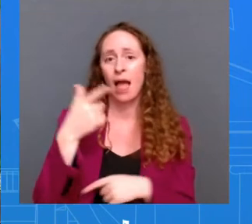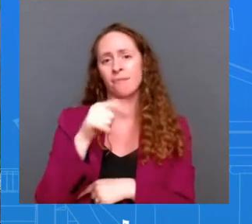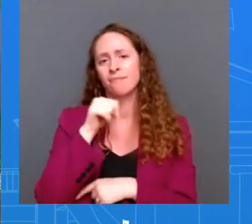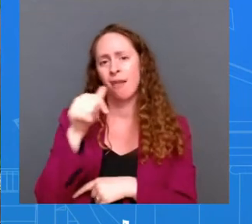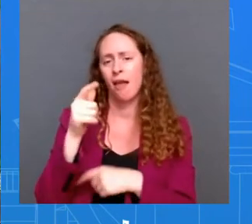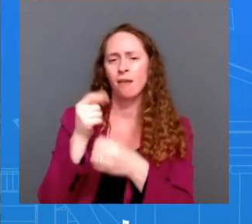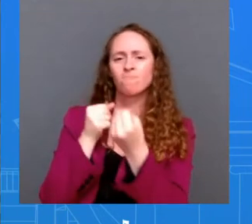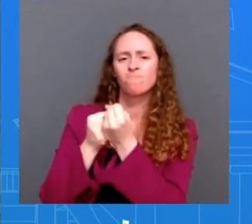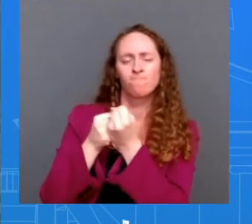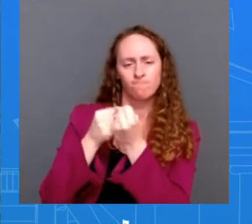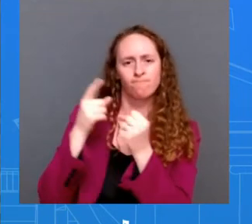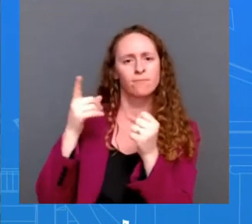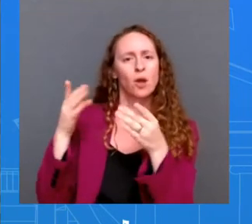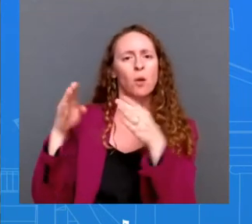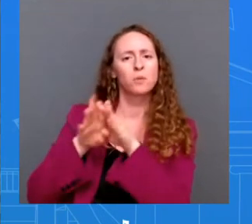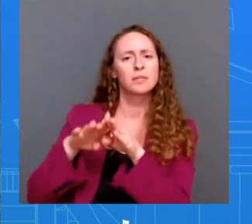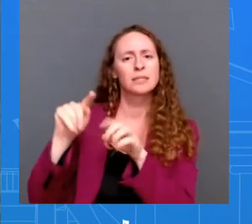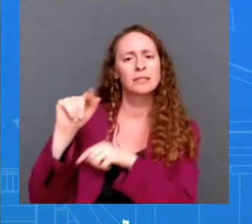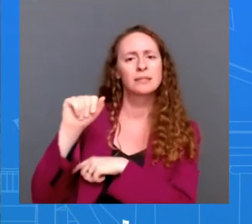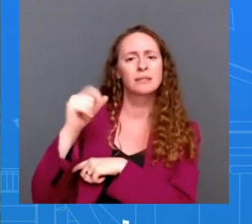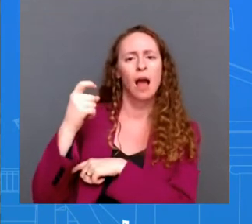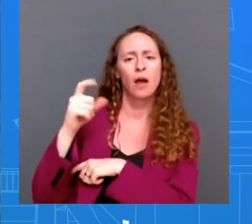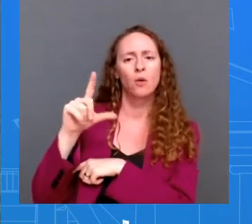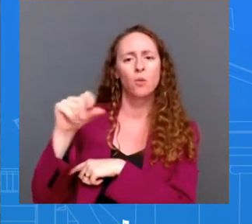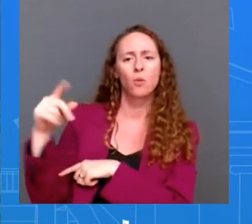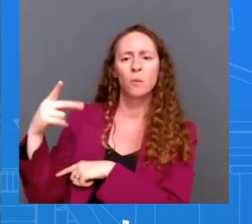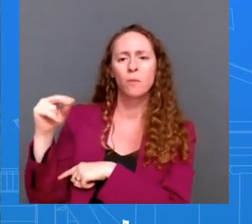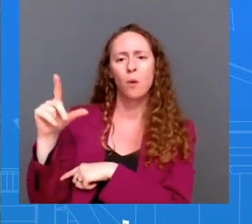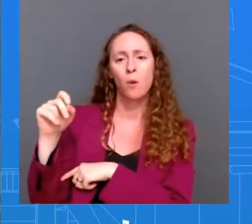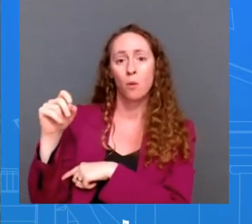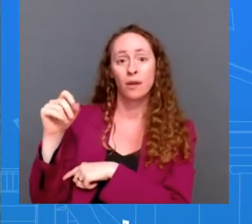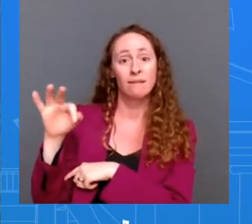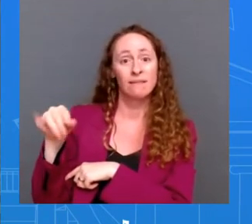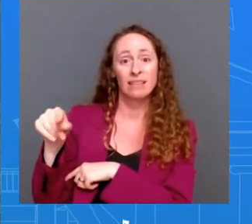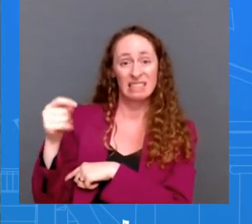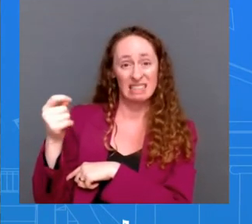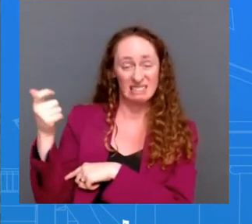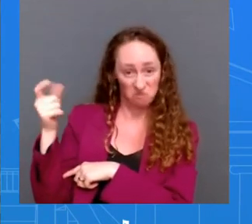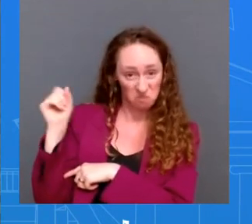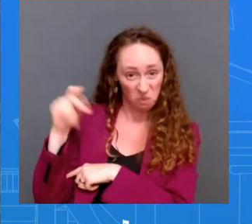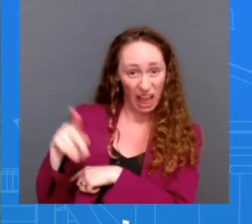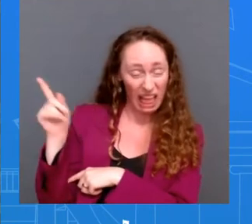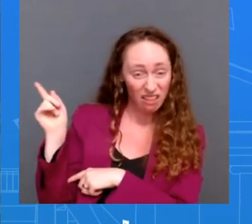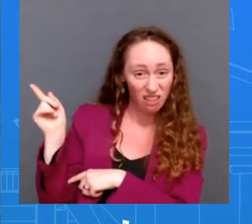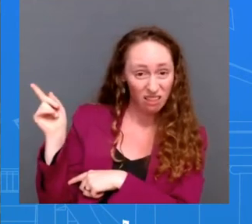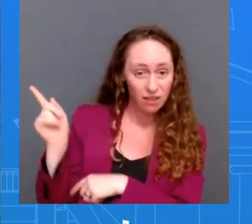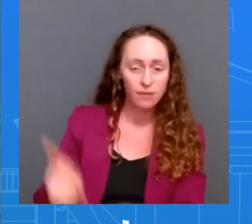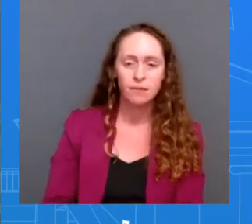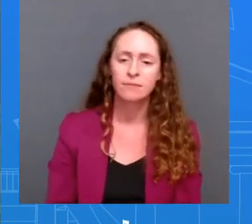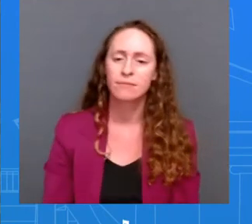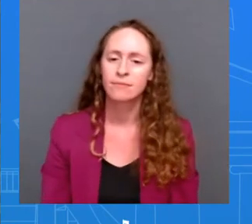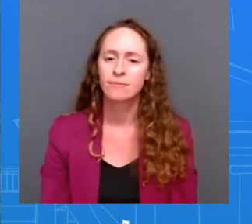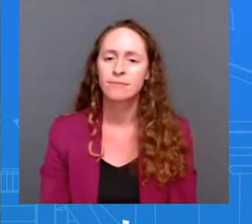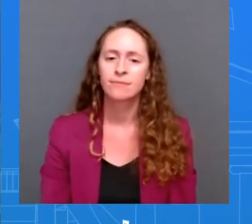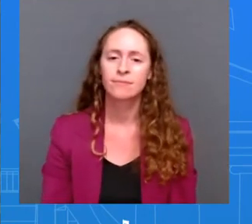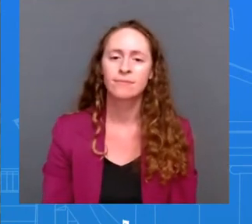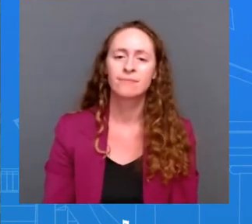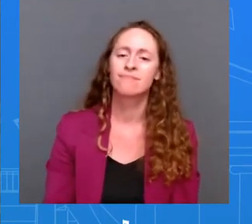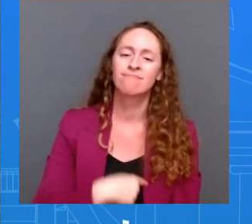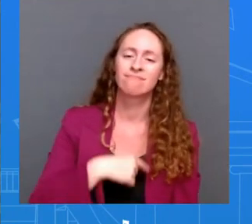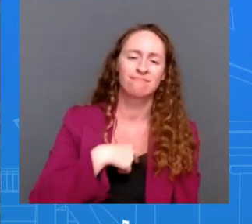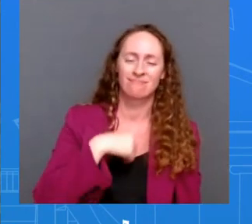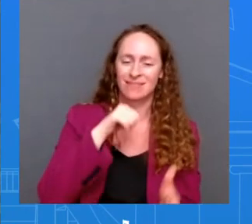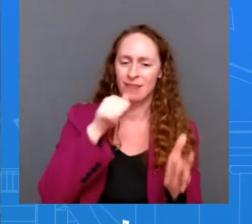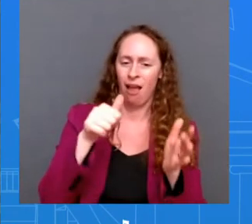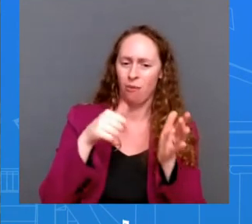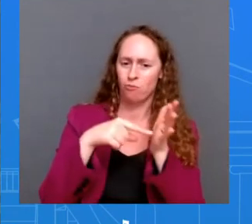include that? Look. I can't speak for Senator Sinema. I'm not going to. She can speak for herself. I know that